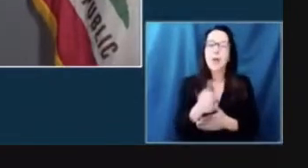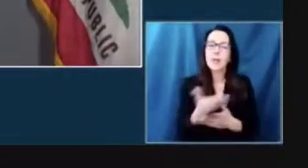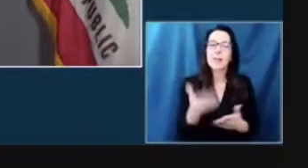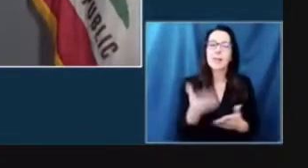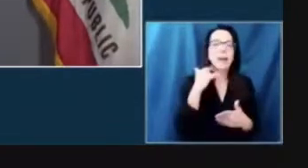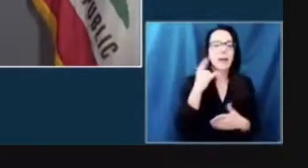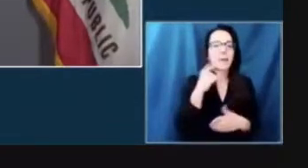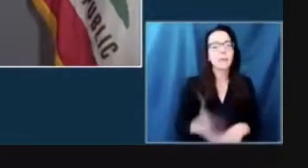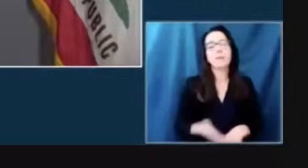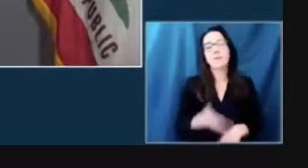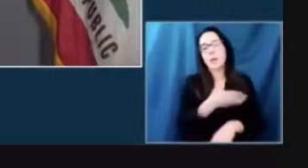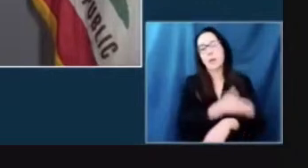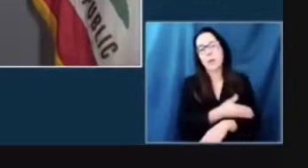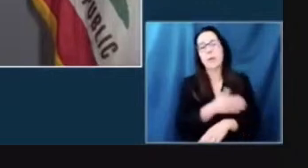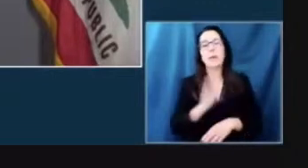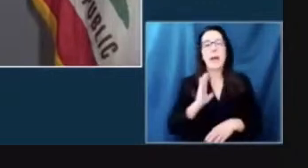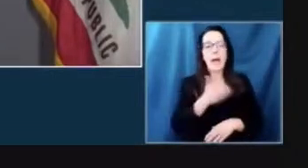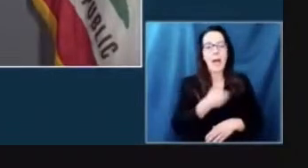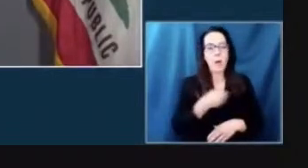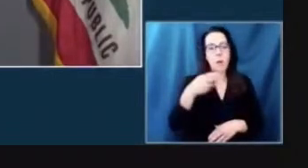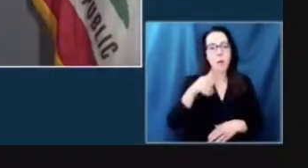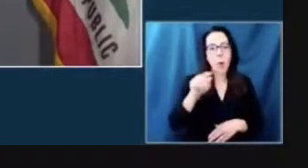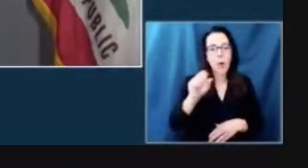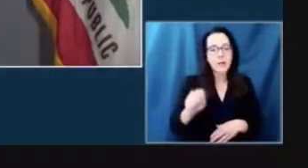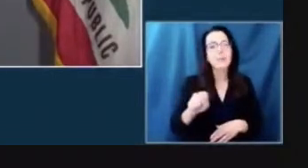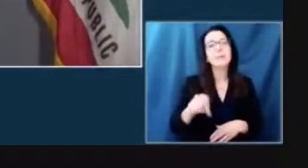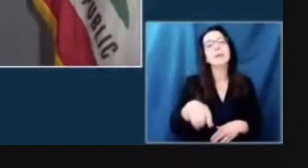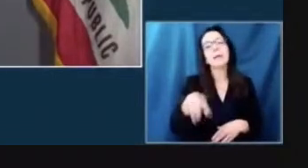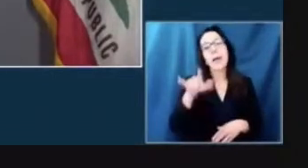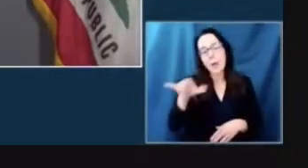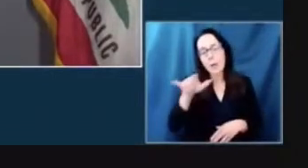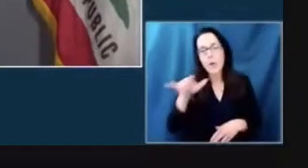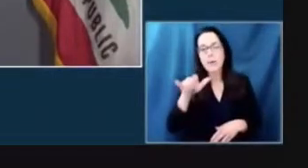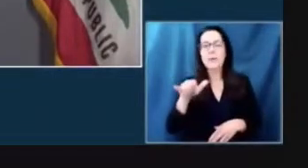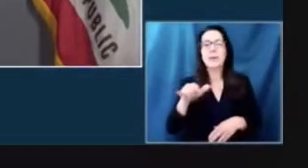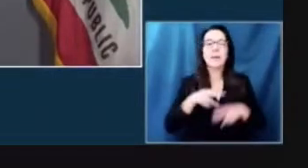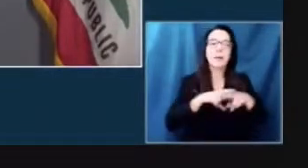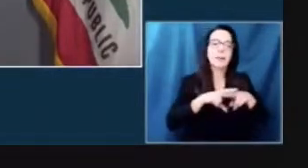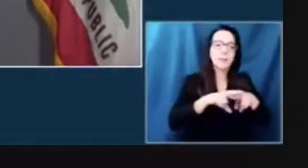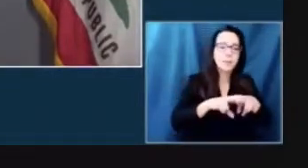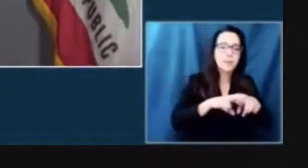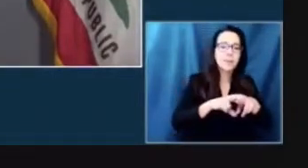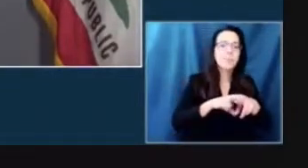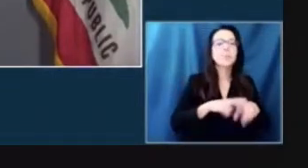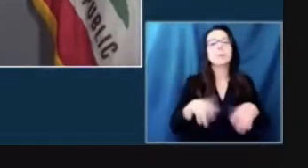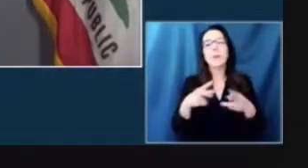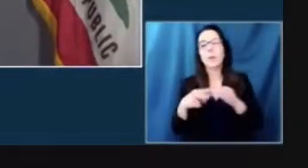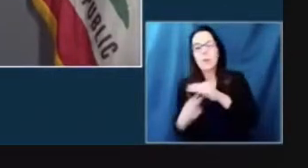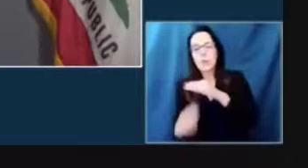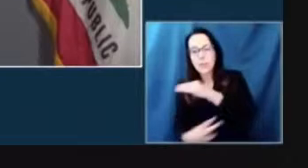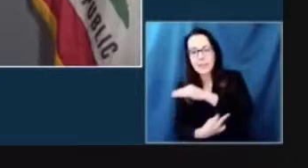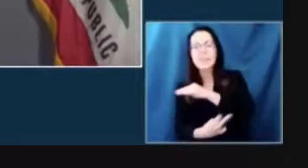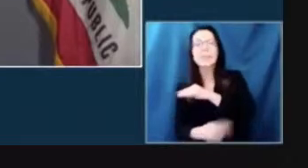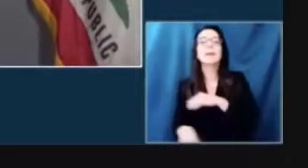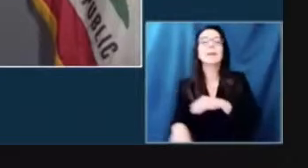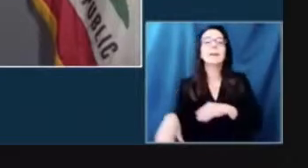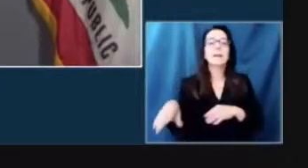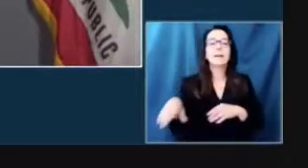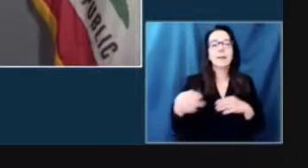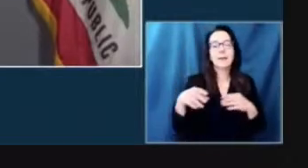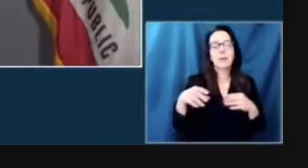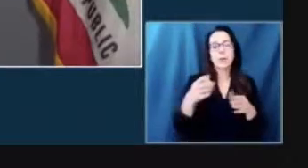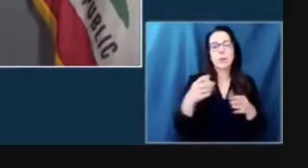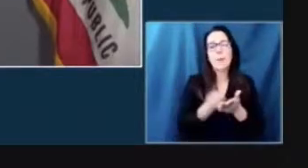and airports, to mass transit and high-speed rail, to strengthening our bridges, to getting the lead out of our drinking water,